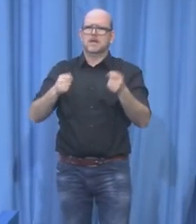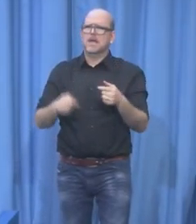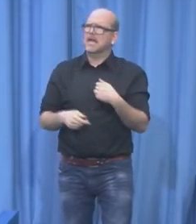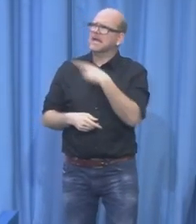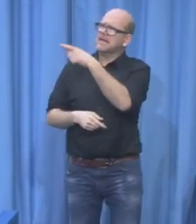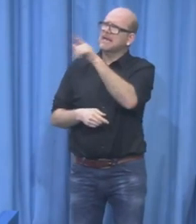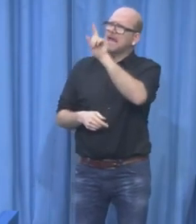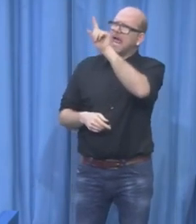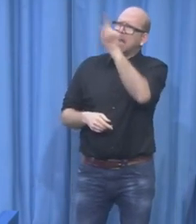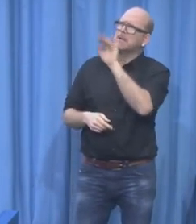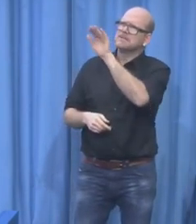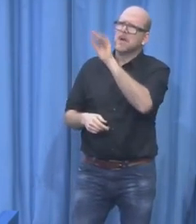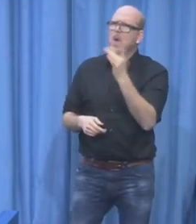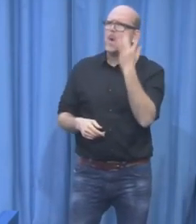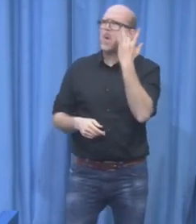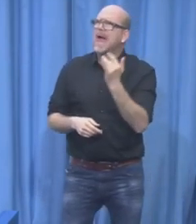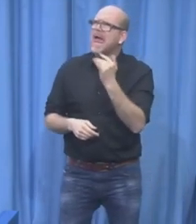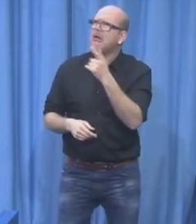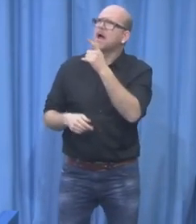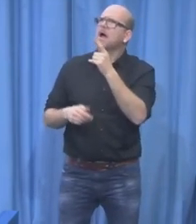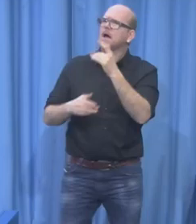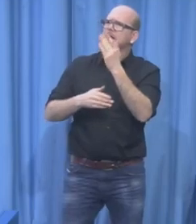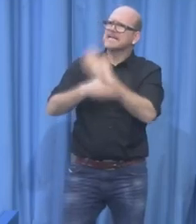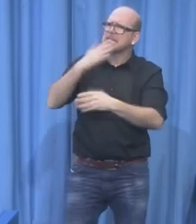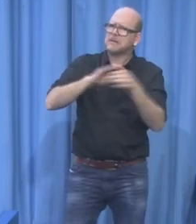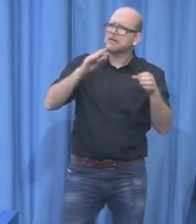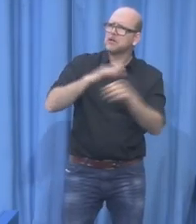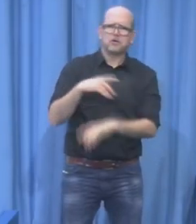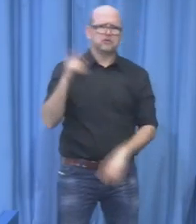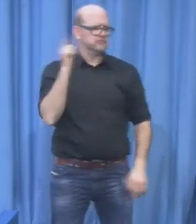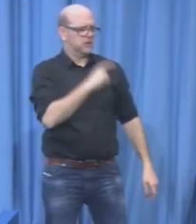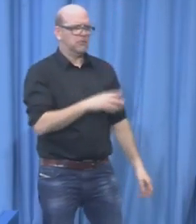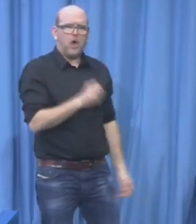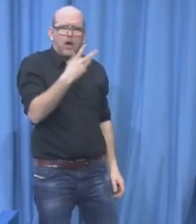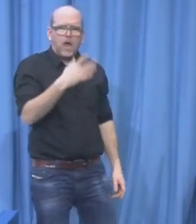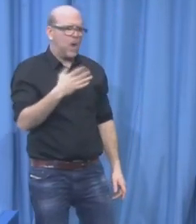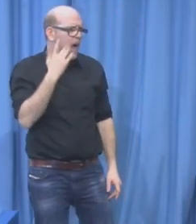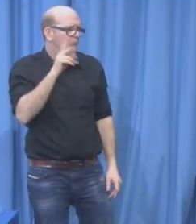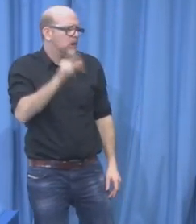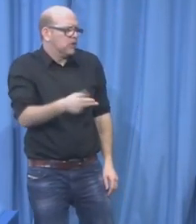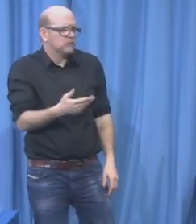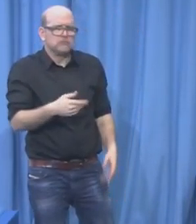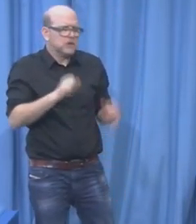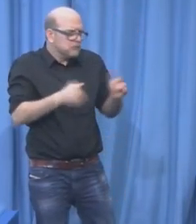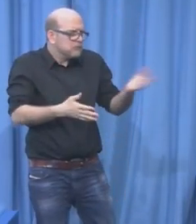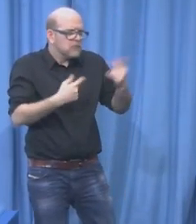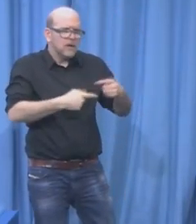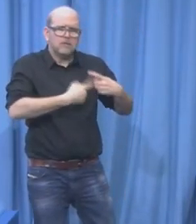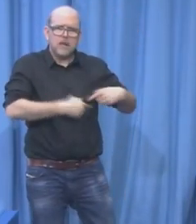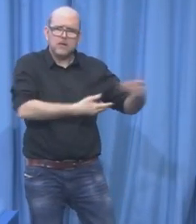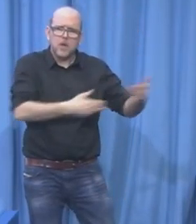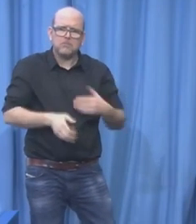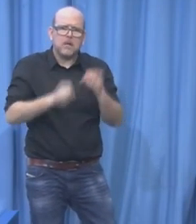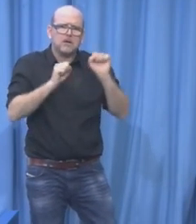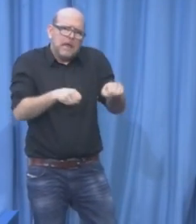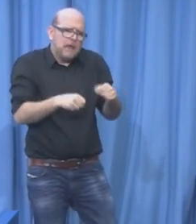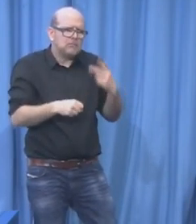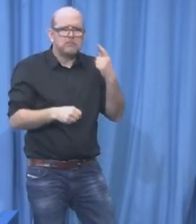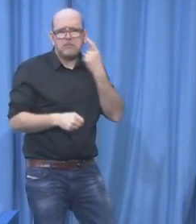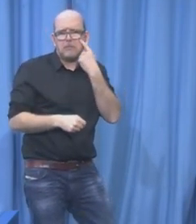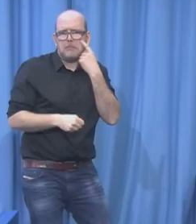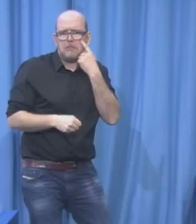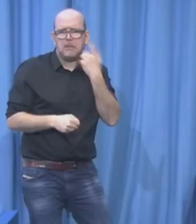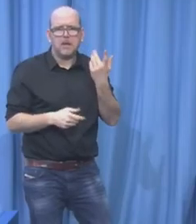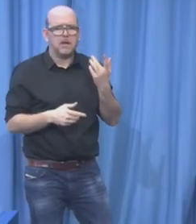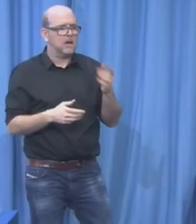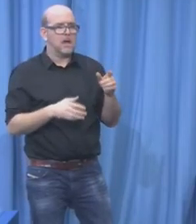how this would work, how people with intellectual disabilities would fit in. CARE and the Project Search, so Erin and Susie, met with the hospital